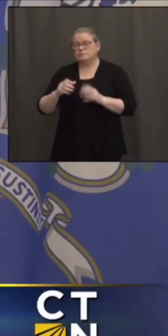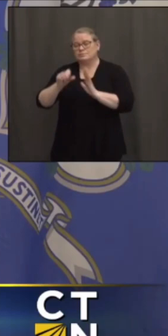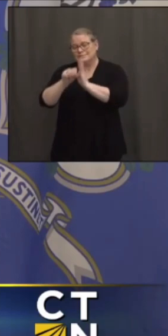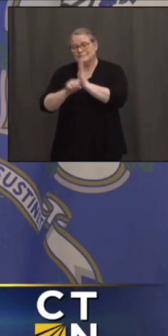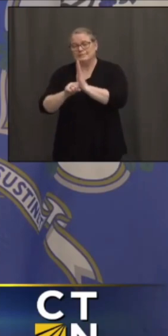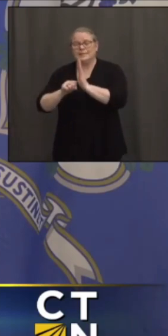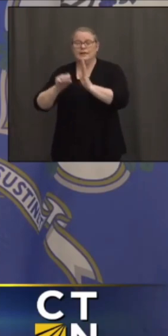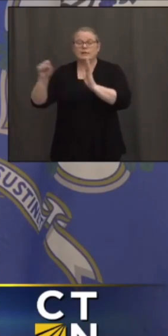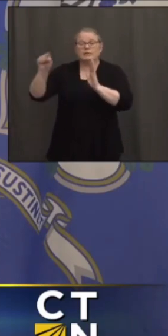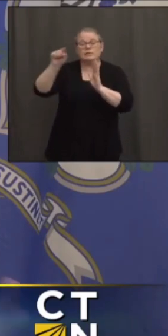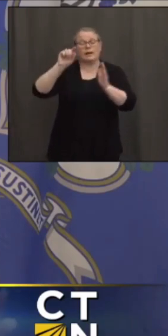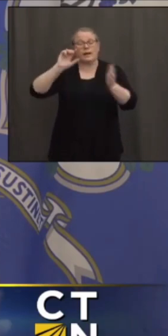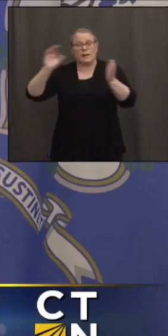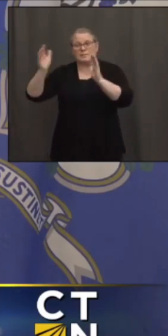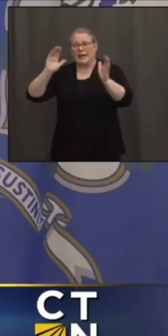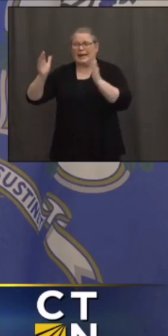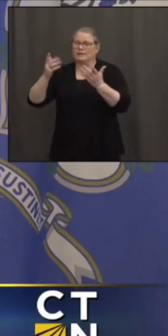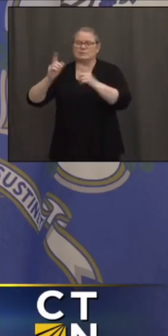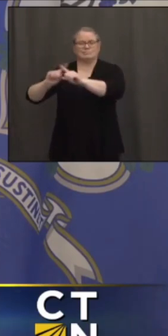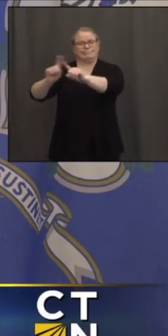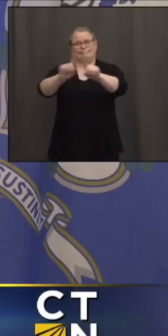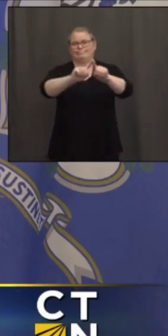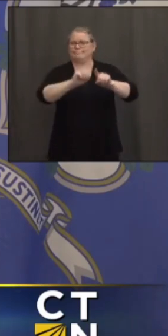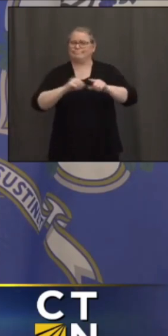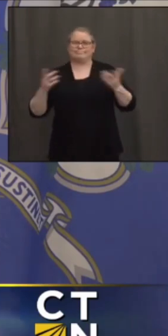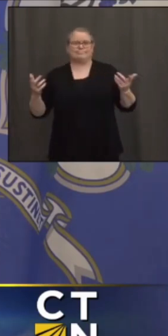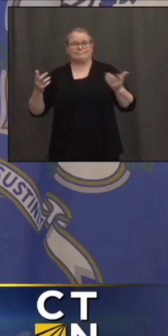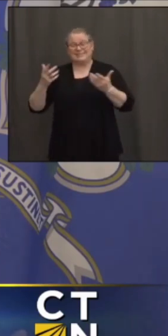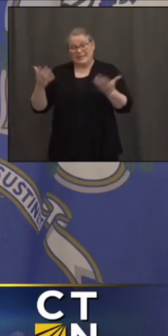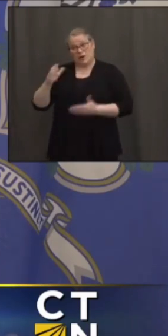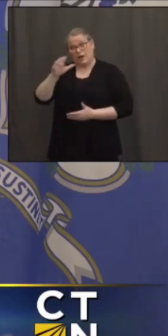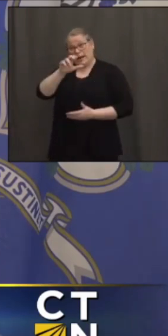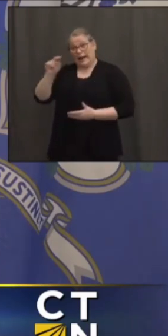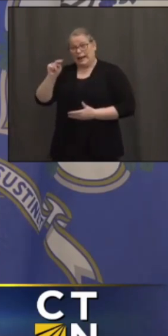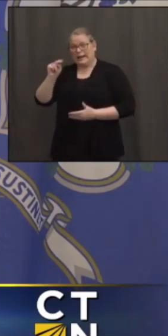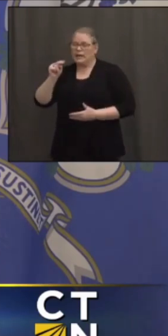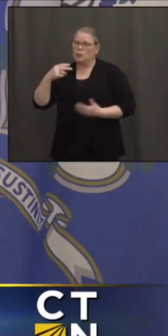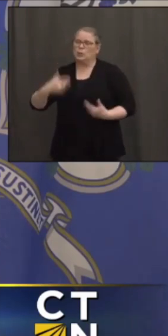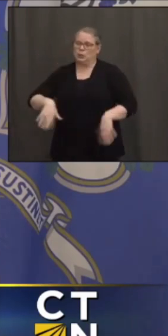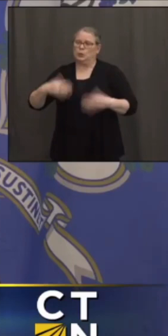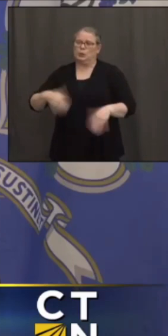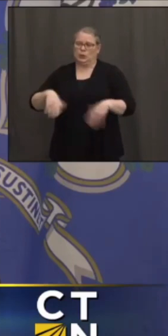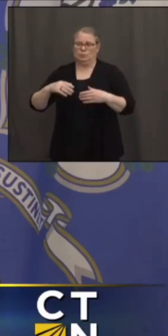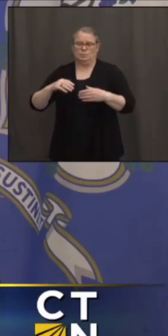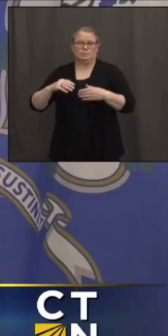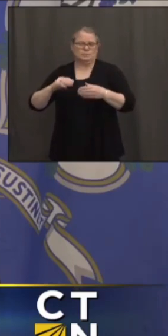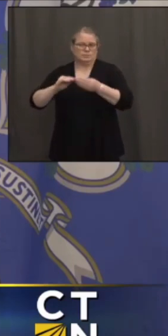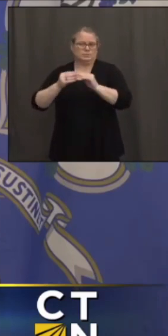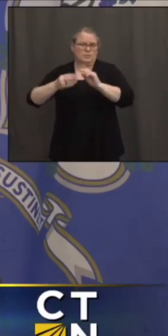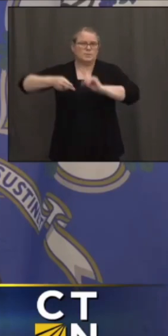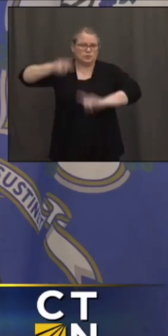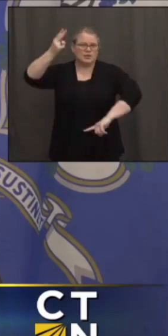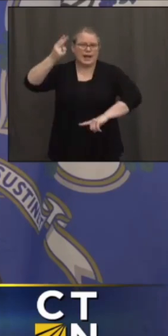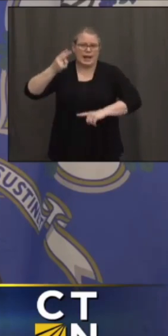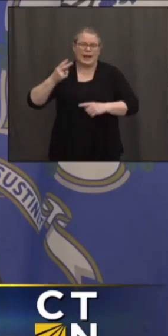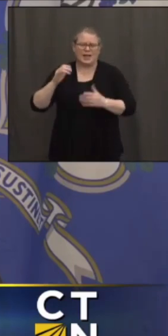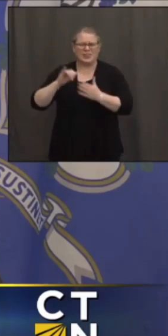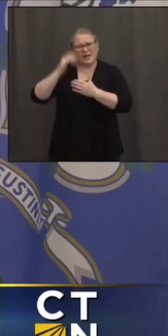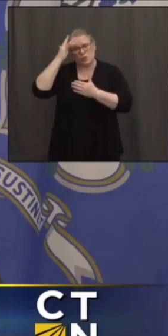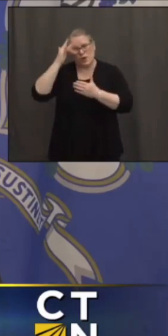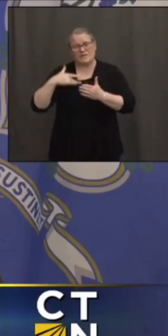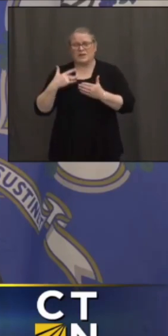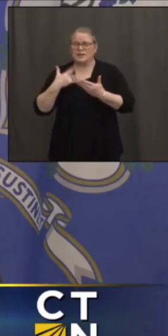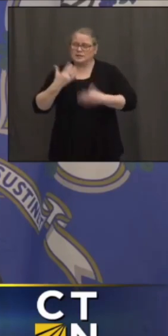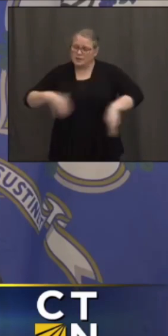yet another reason that I think it's really important that our hospitality sector, including, the opportunity